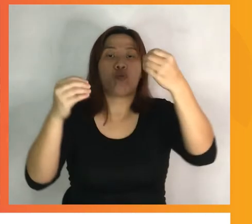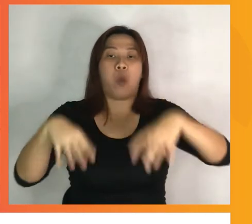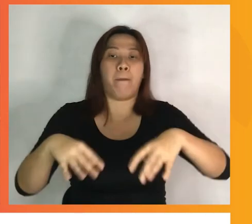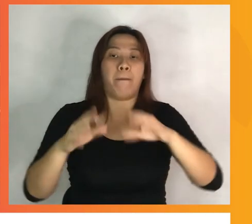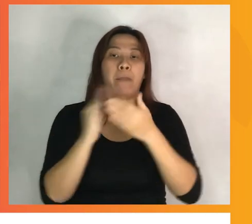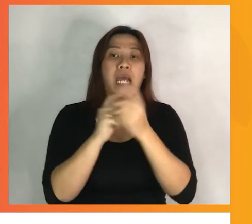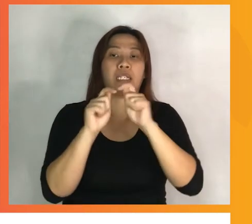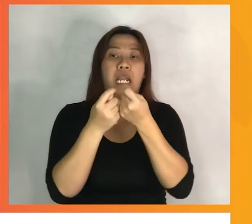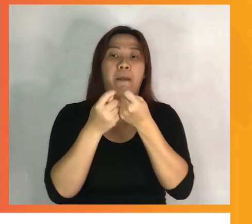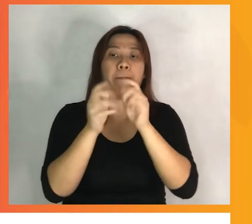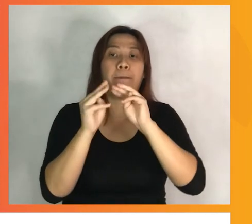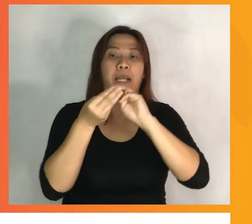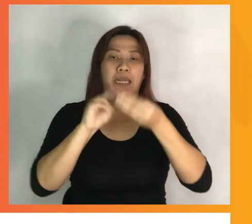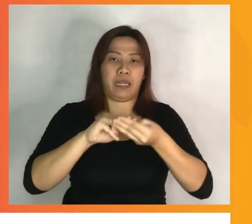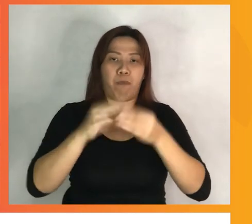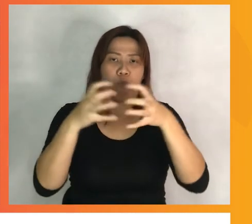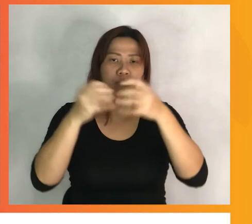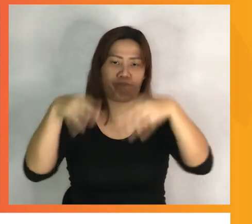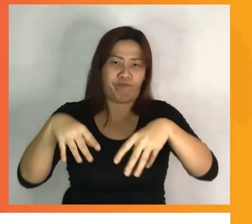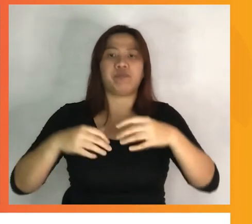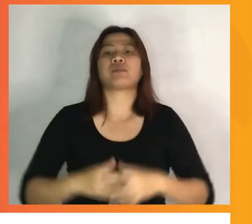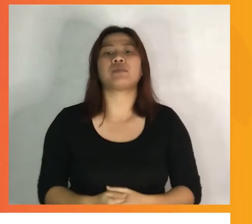a teammate.